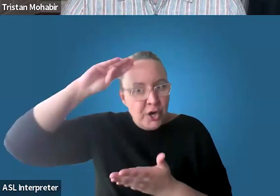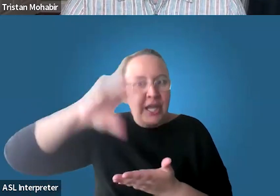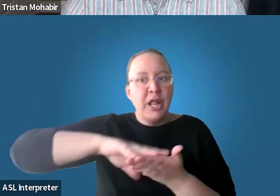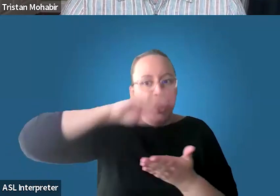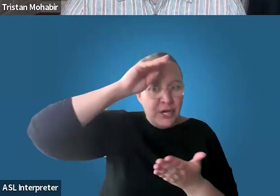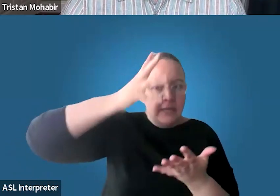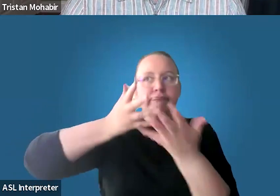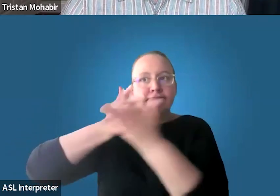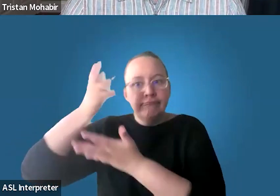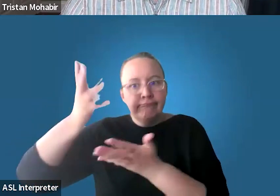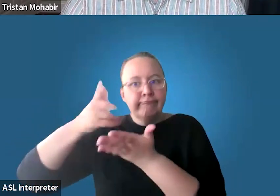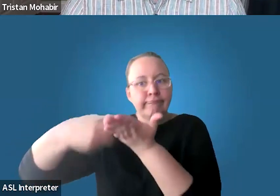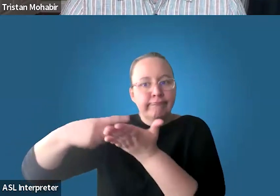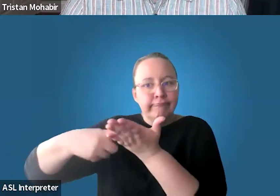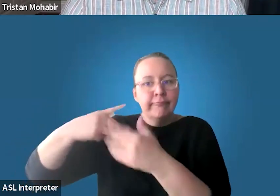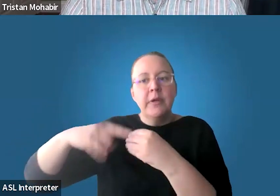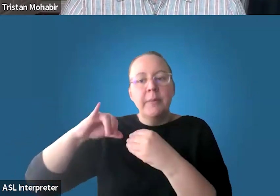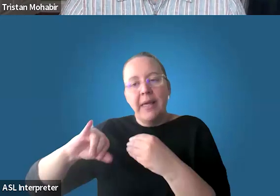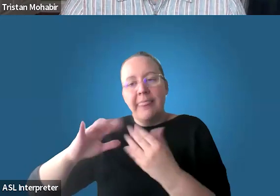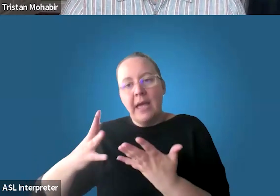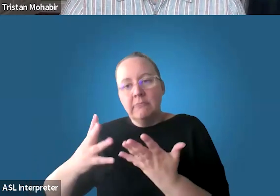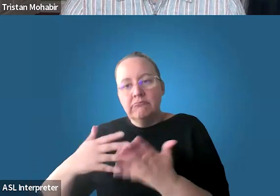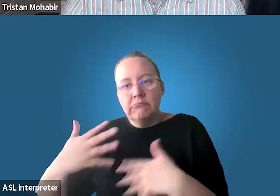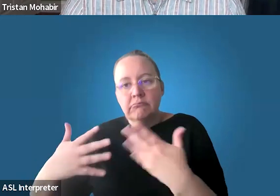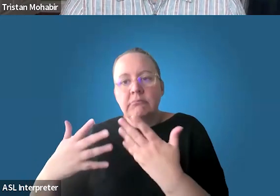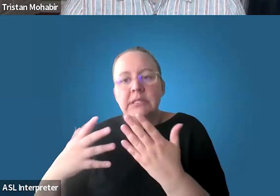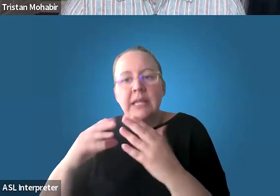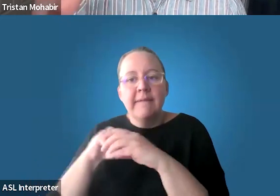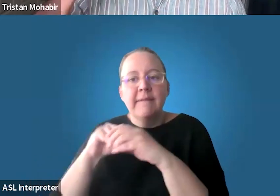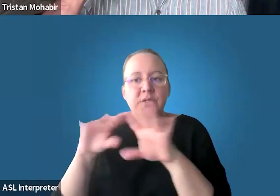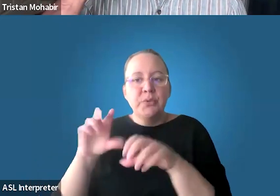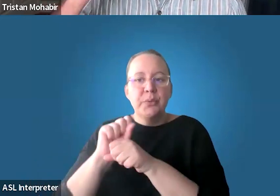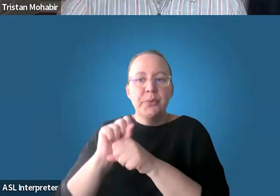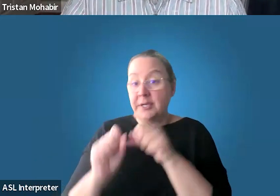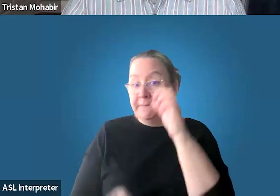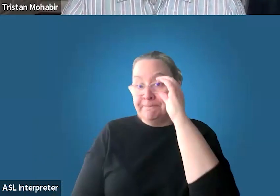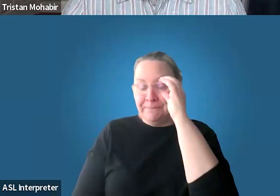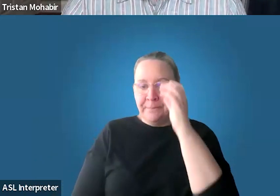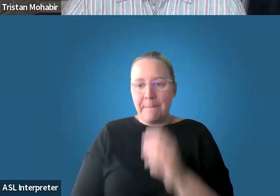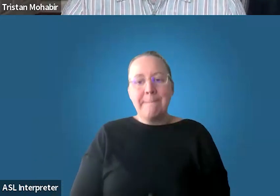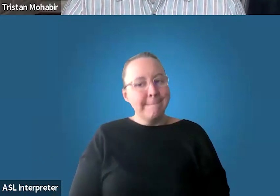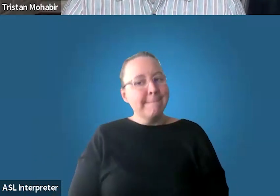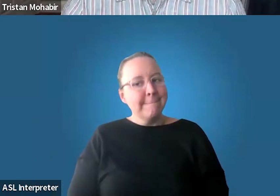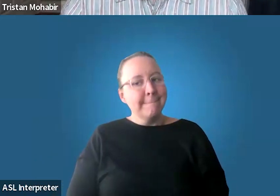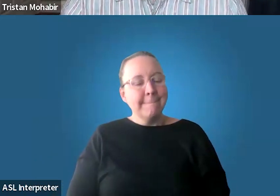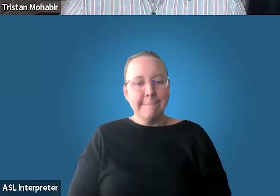can we help funders like do the learning so that we can get the investments to do the work. 100%.